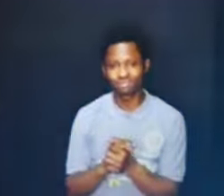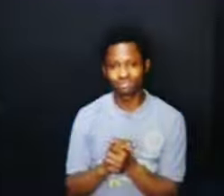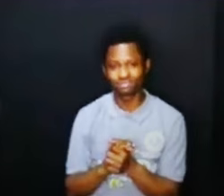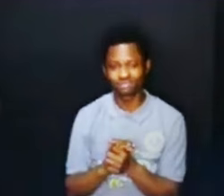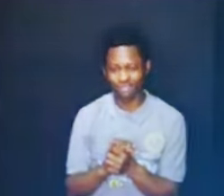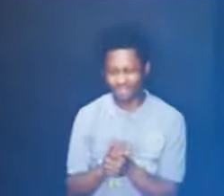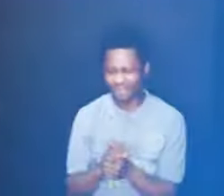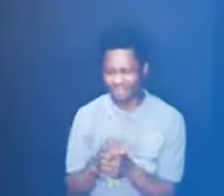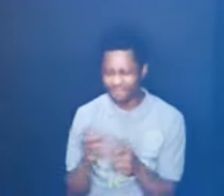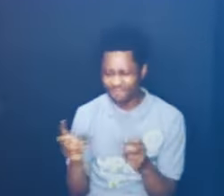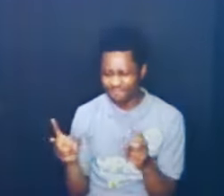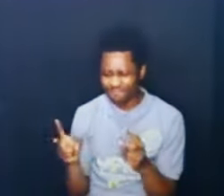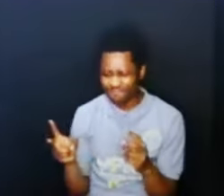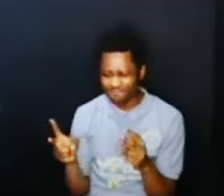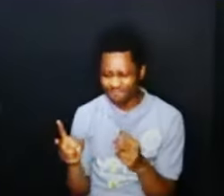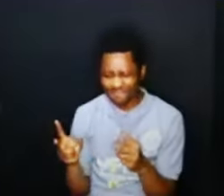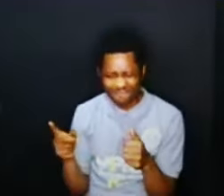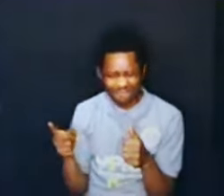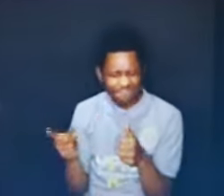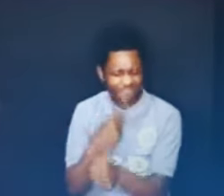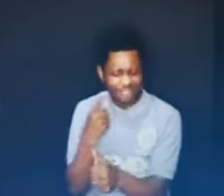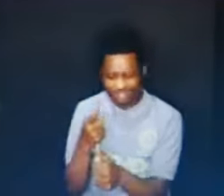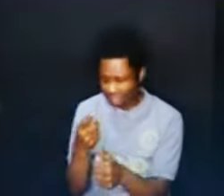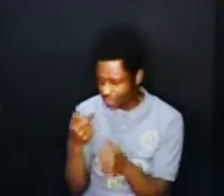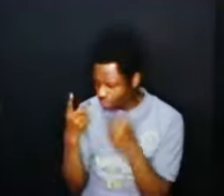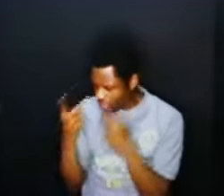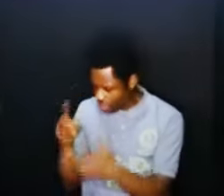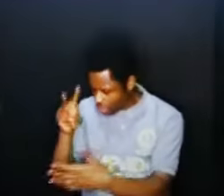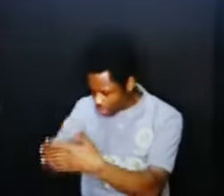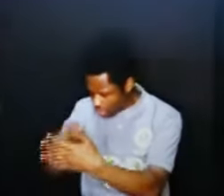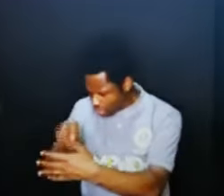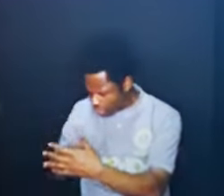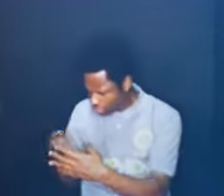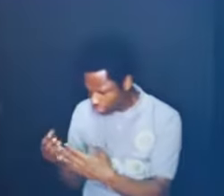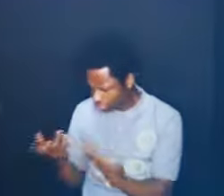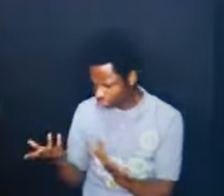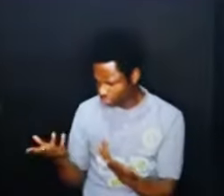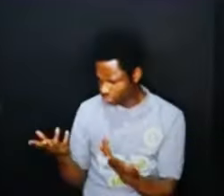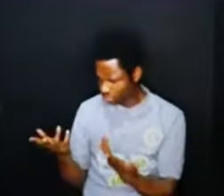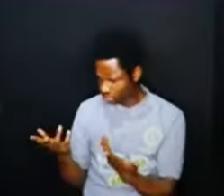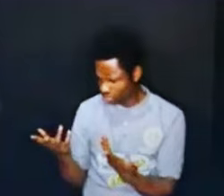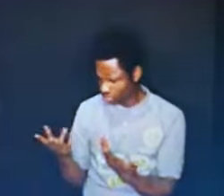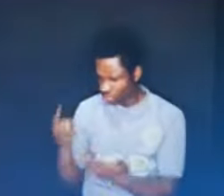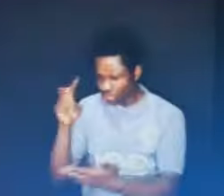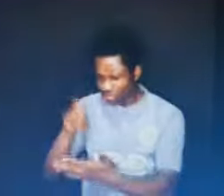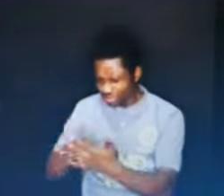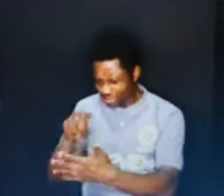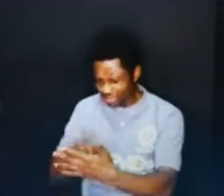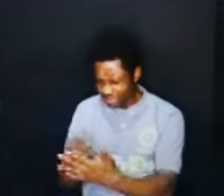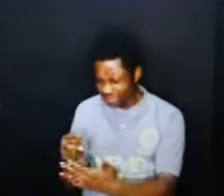I chanced on this scripture. Da edi kan ya mehu sa enkyere wi no. I read it about